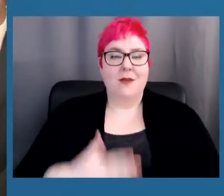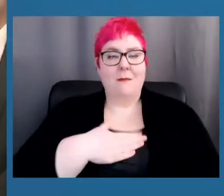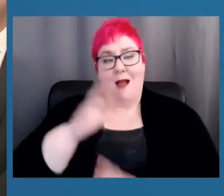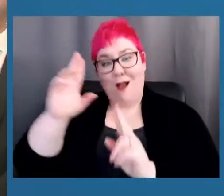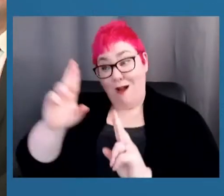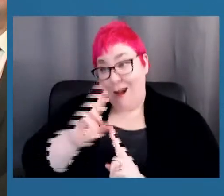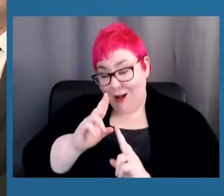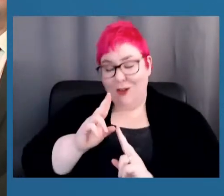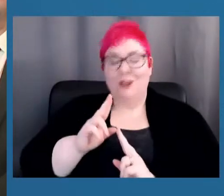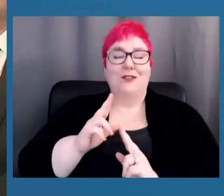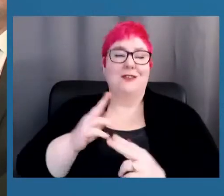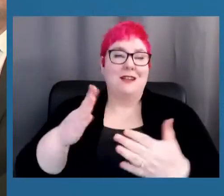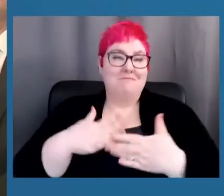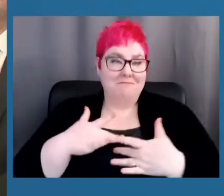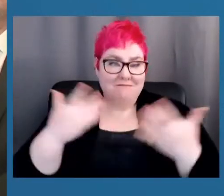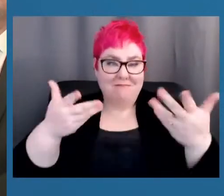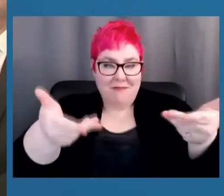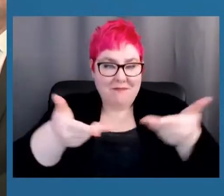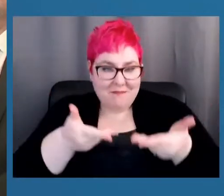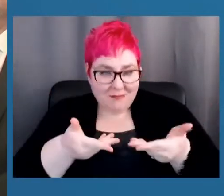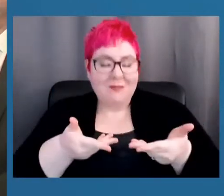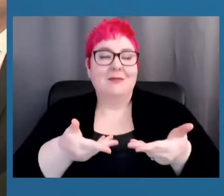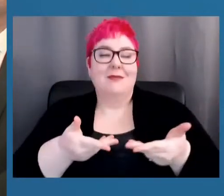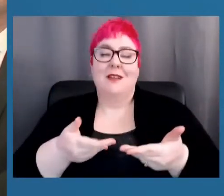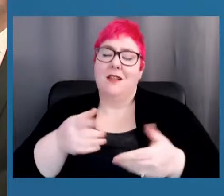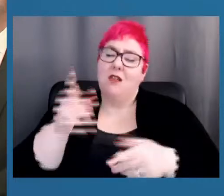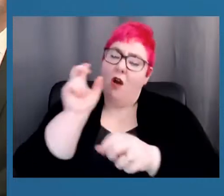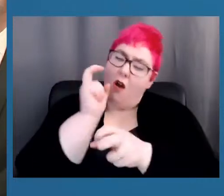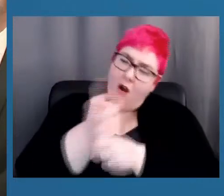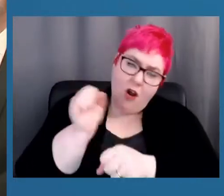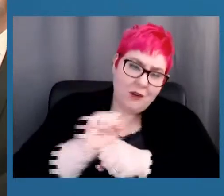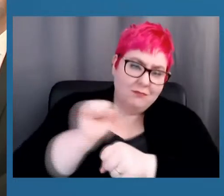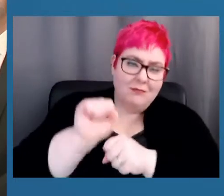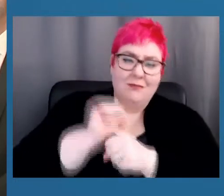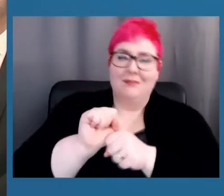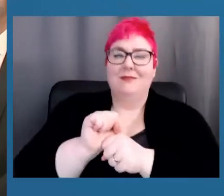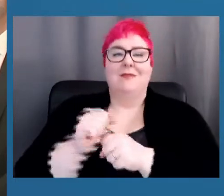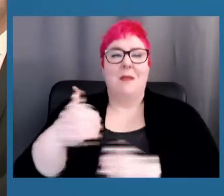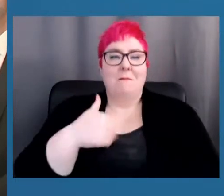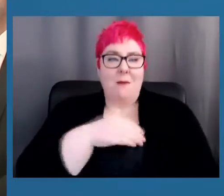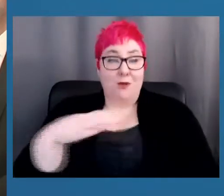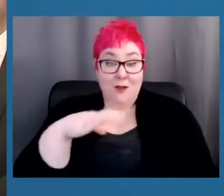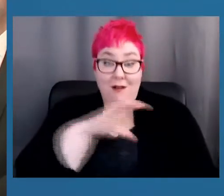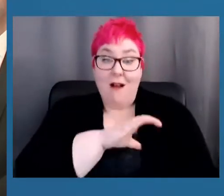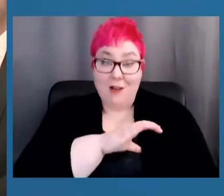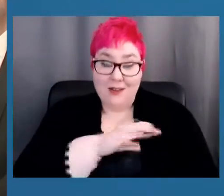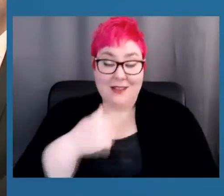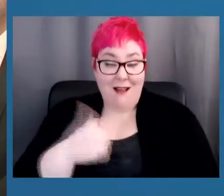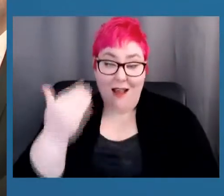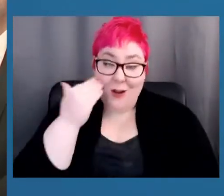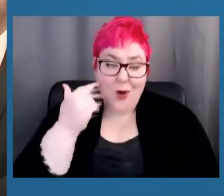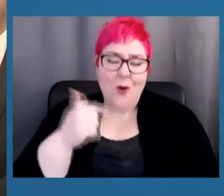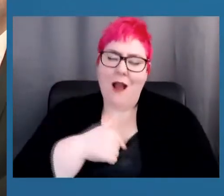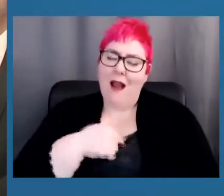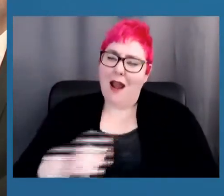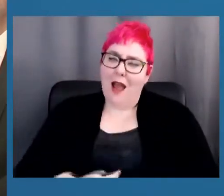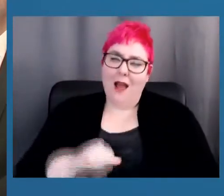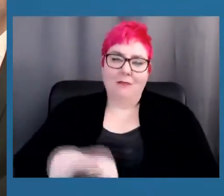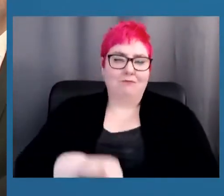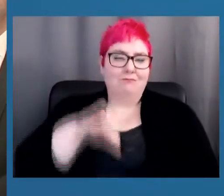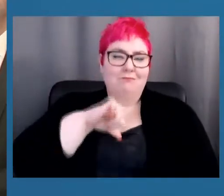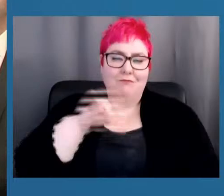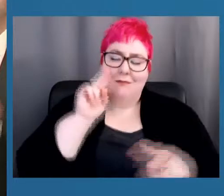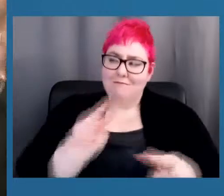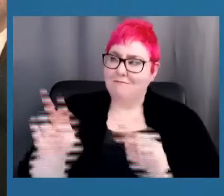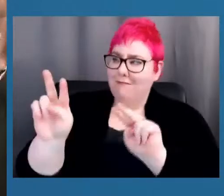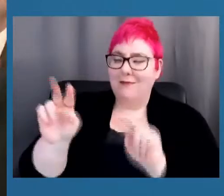pleasure to introduce one of the hardest working members of the United States Congress that I know, who I admire so much, the Honorable Grace